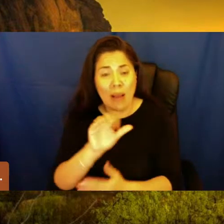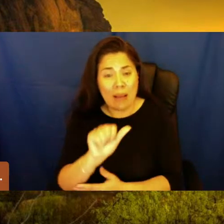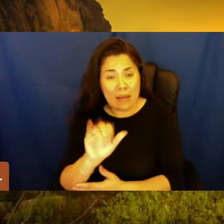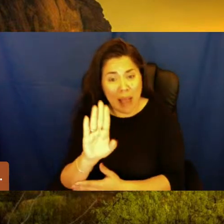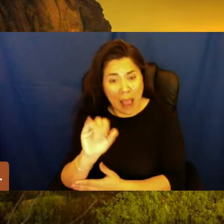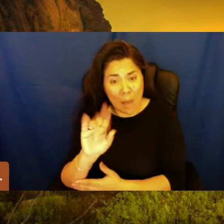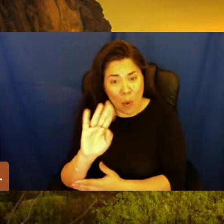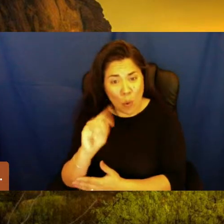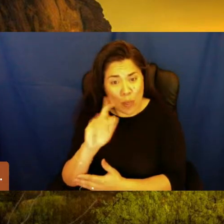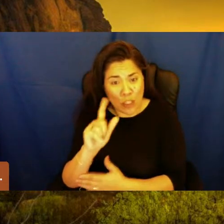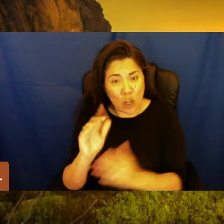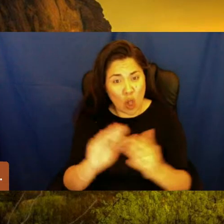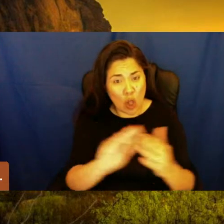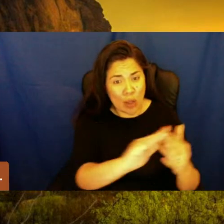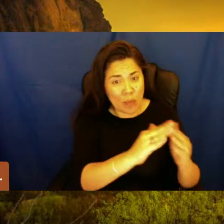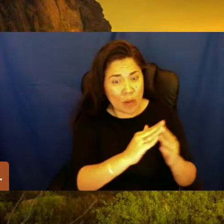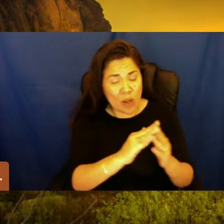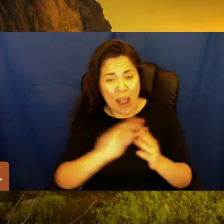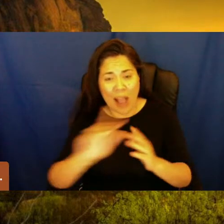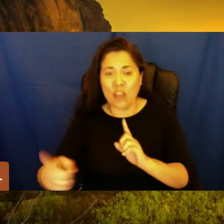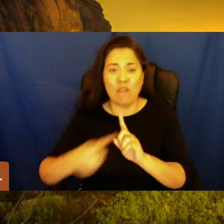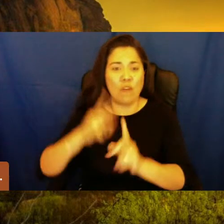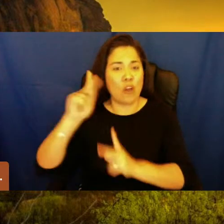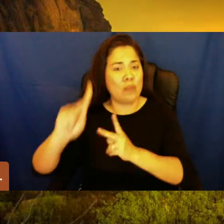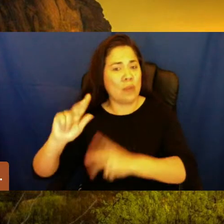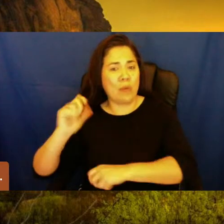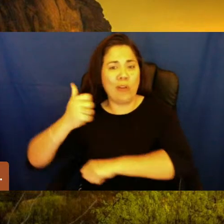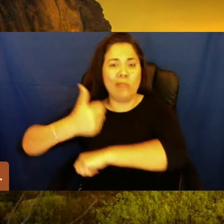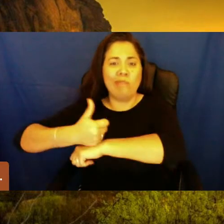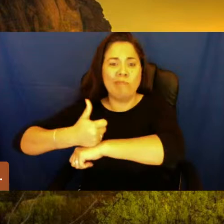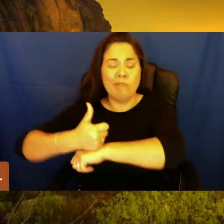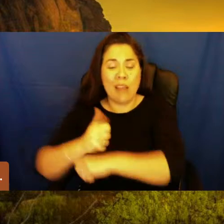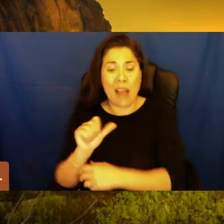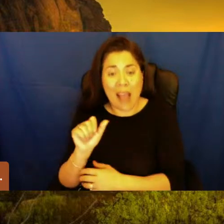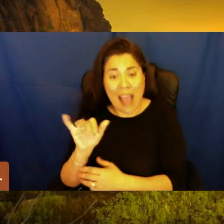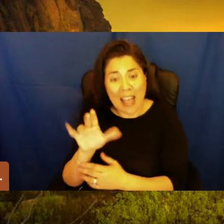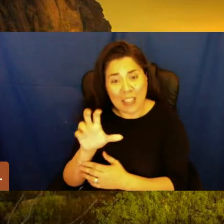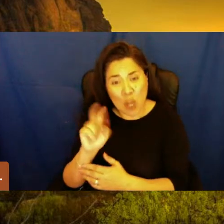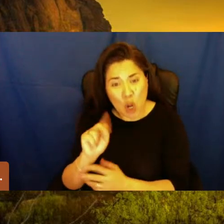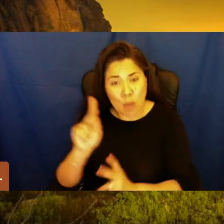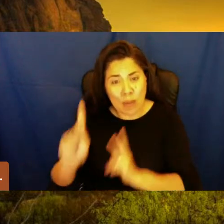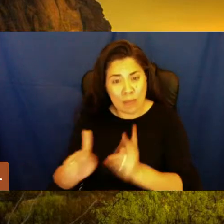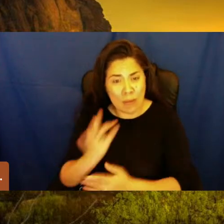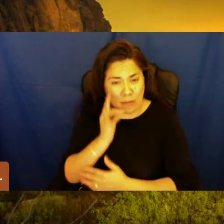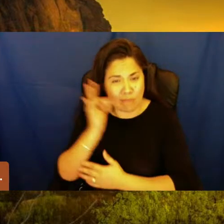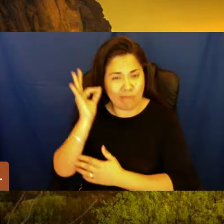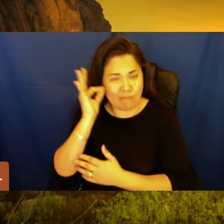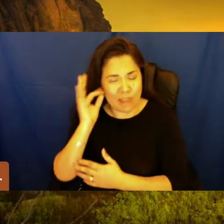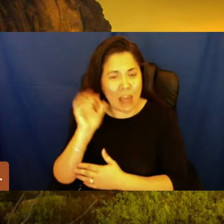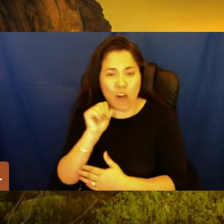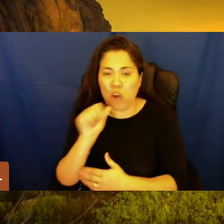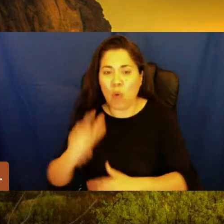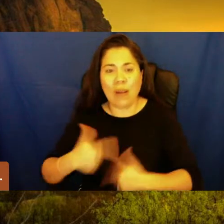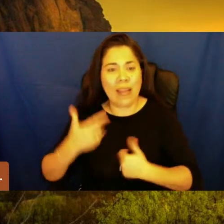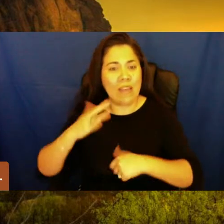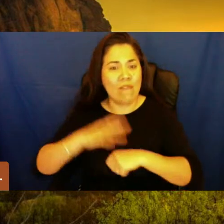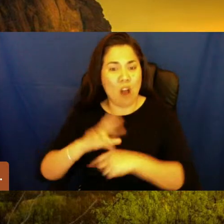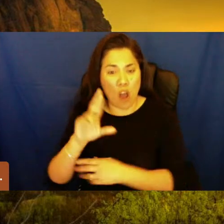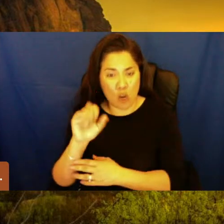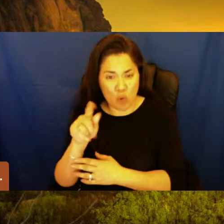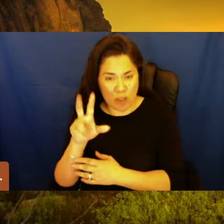First Peoples, as urban Native people that see themselves off reservation now, away from those